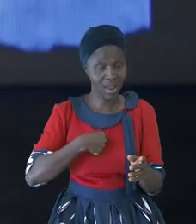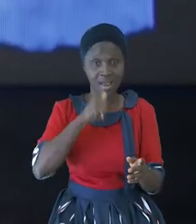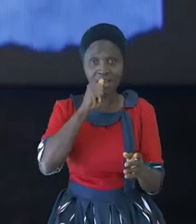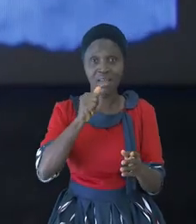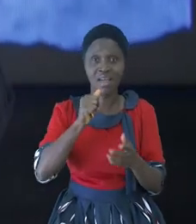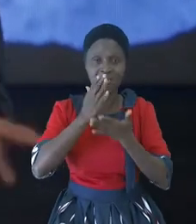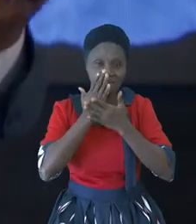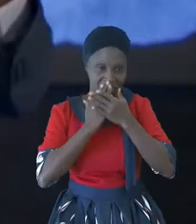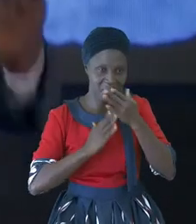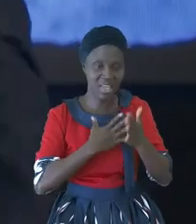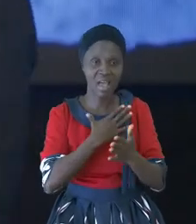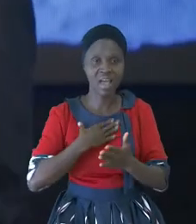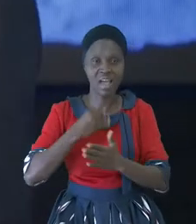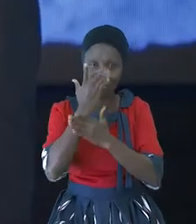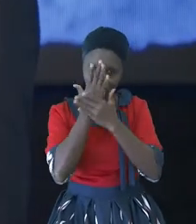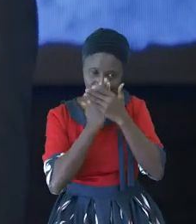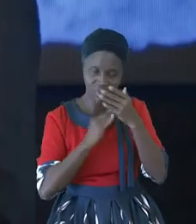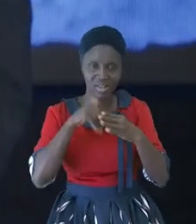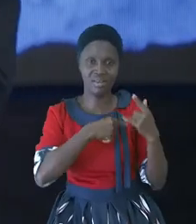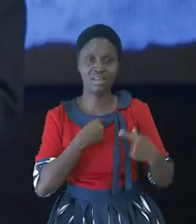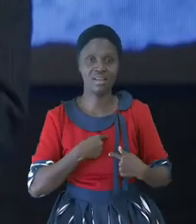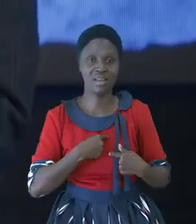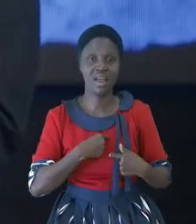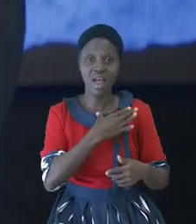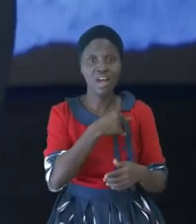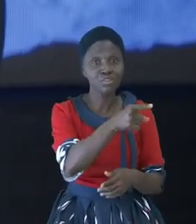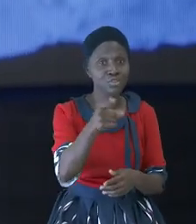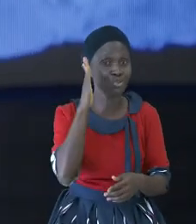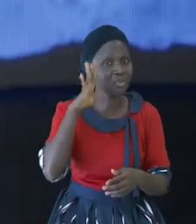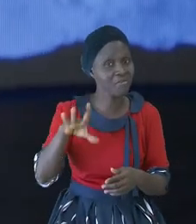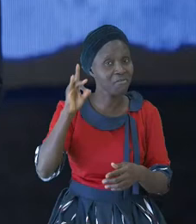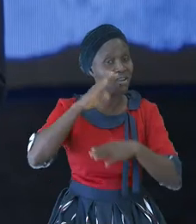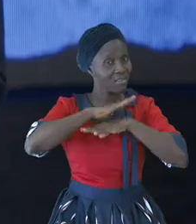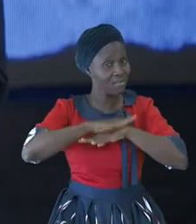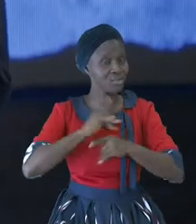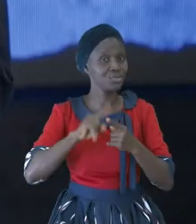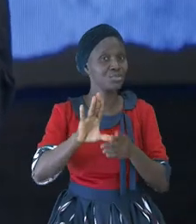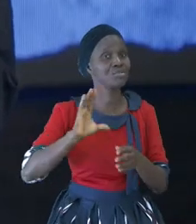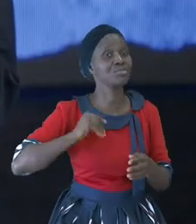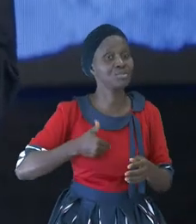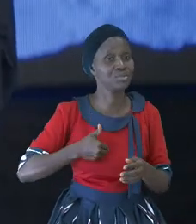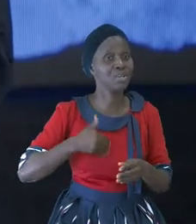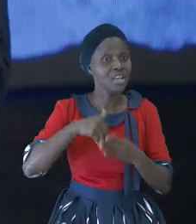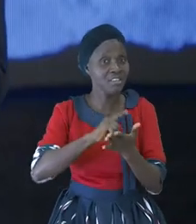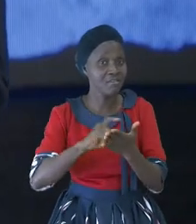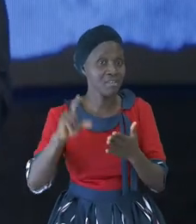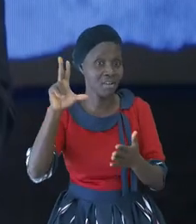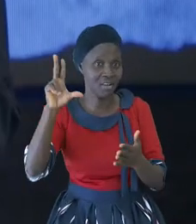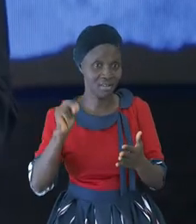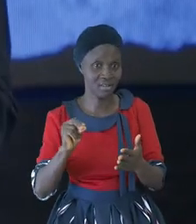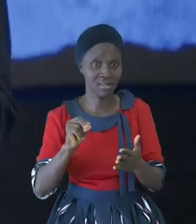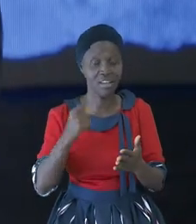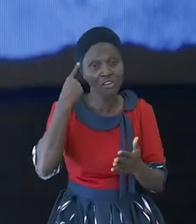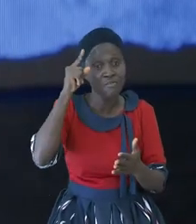find rest unto your souls. And then in verse 30, it says, my yoke is